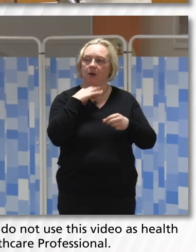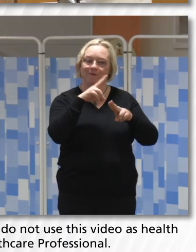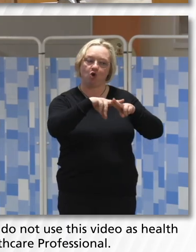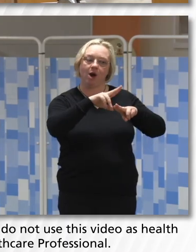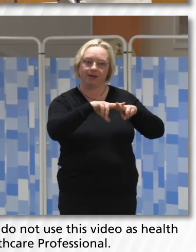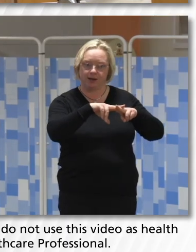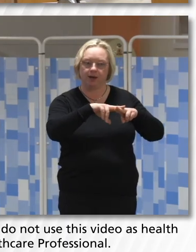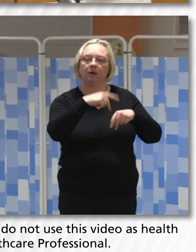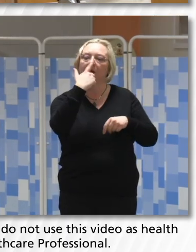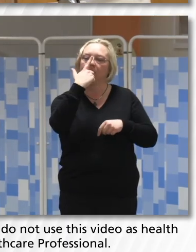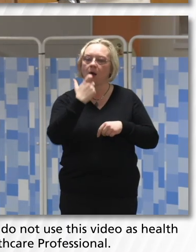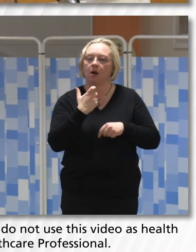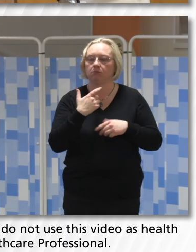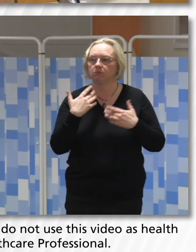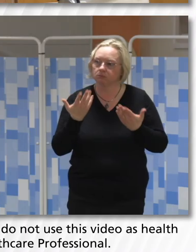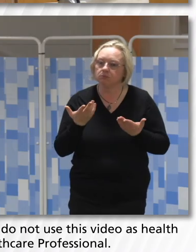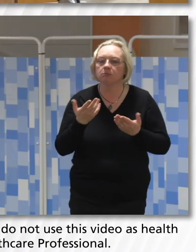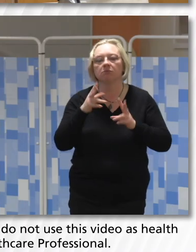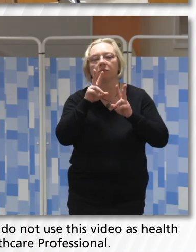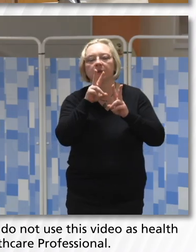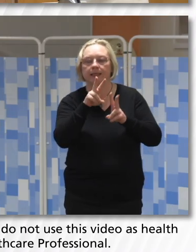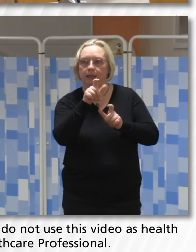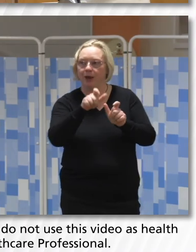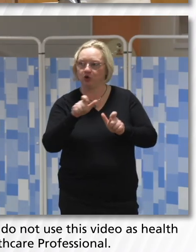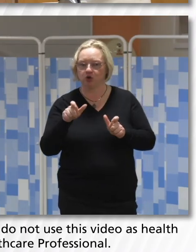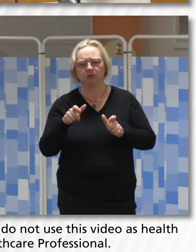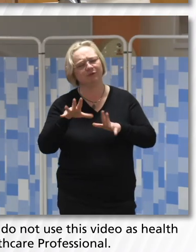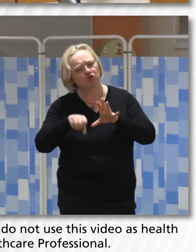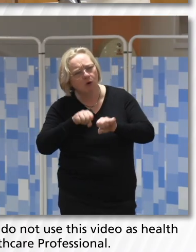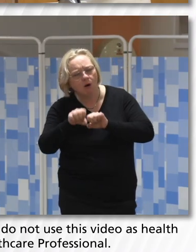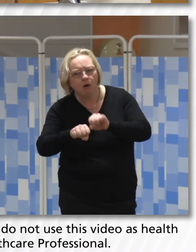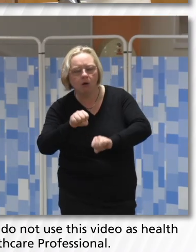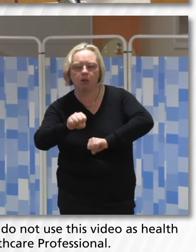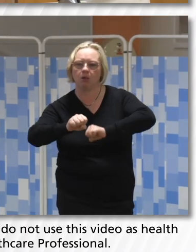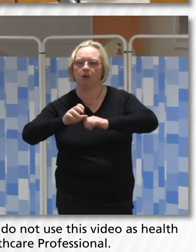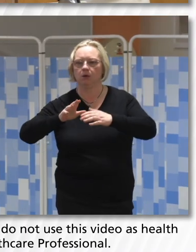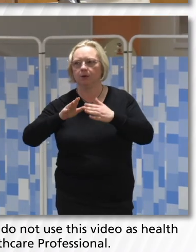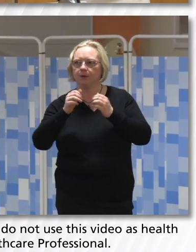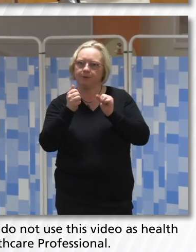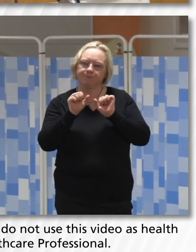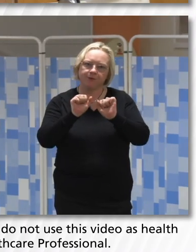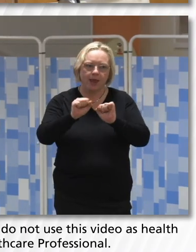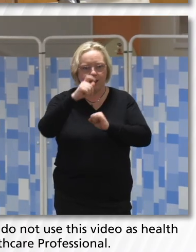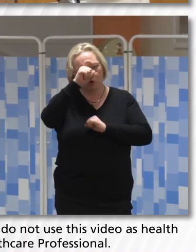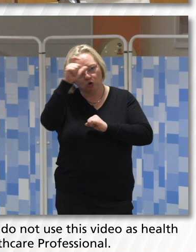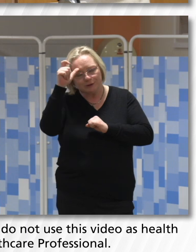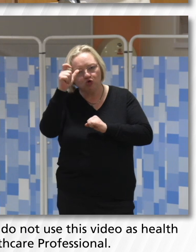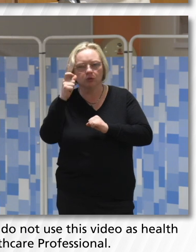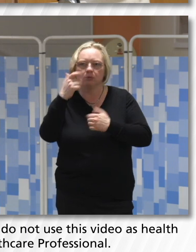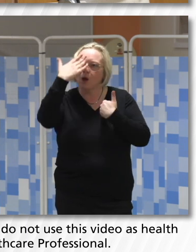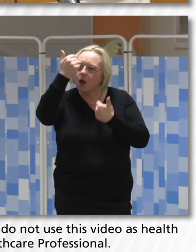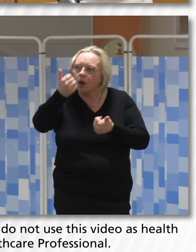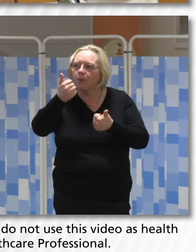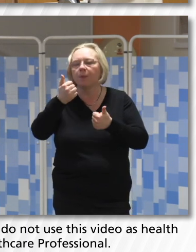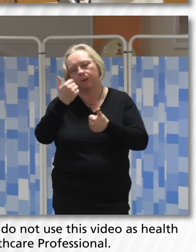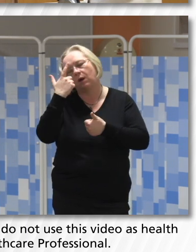he can see patients that are really struggling with their cognition or their anxiety and mental health.